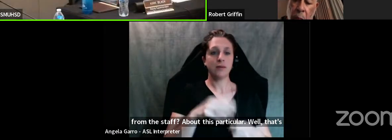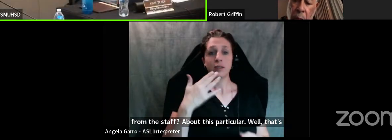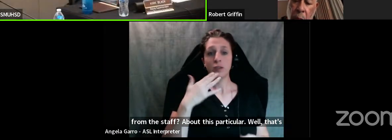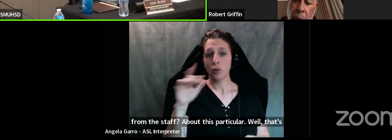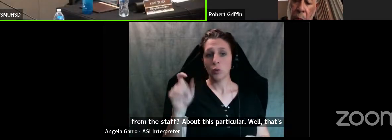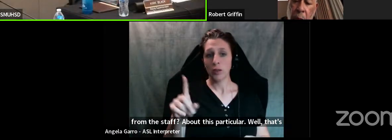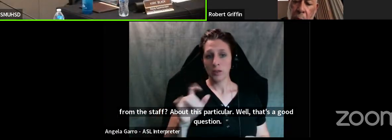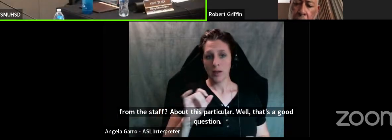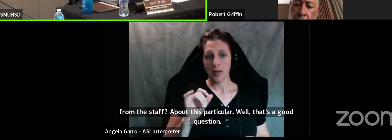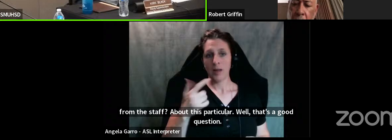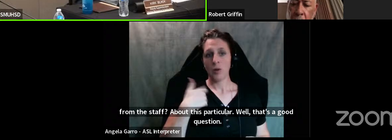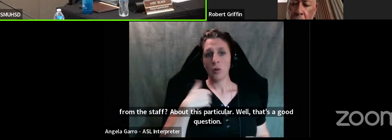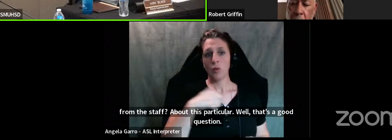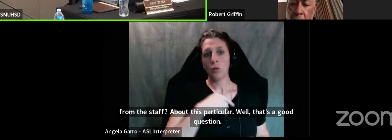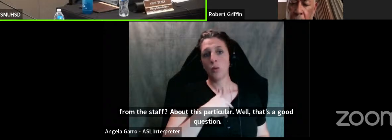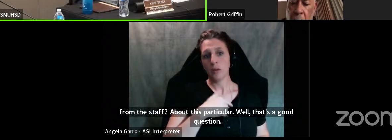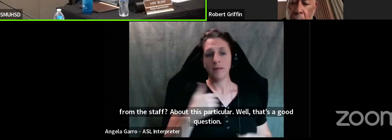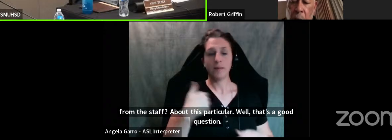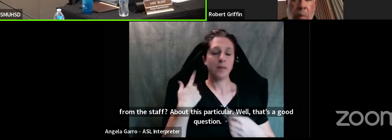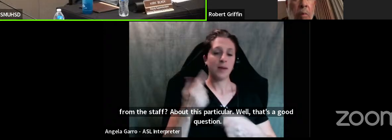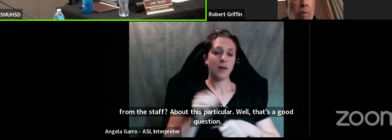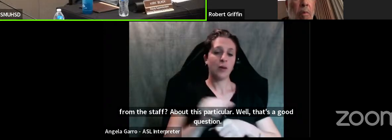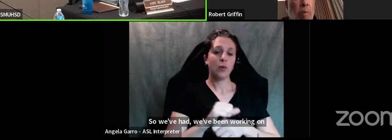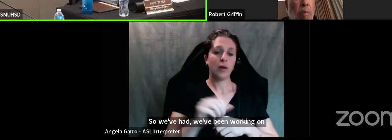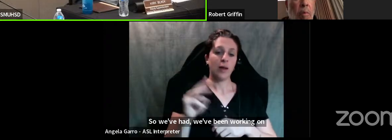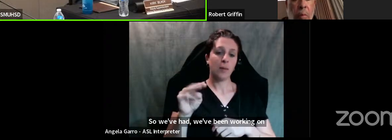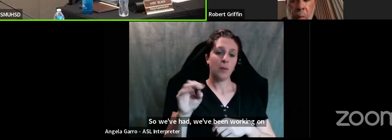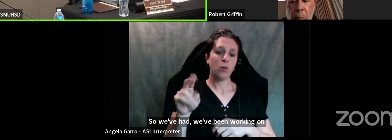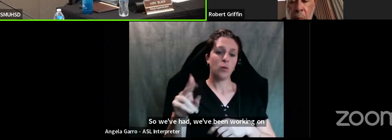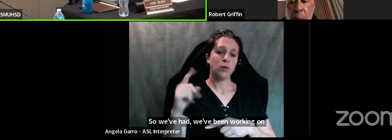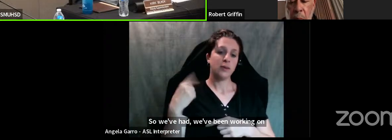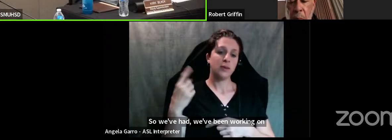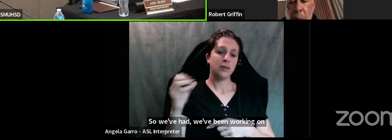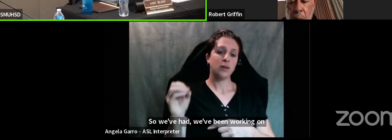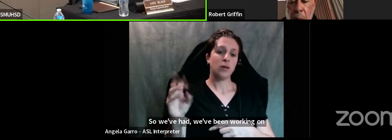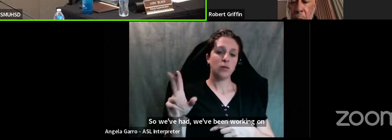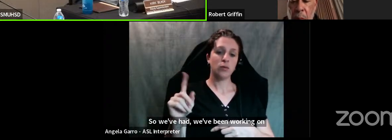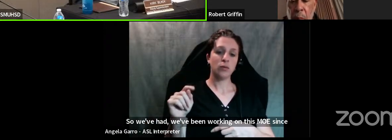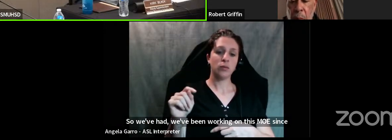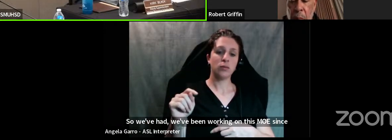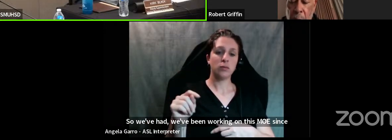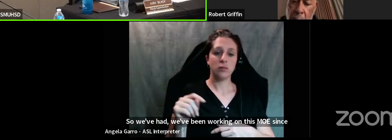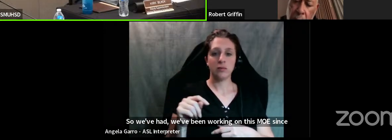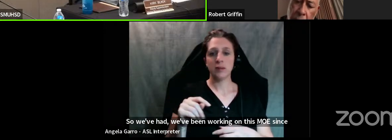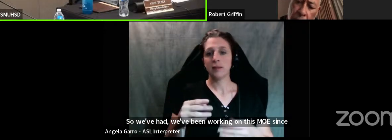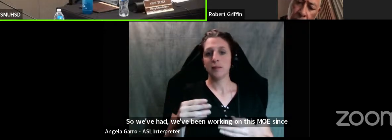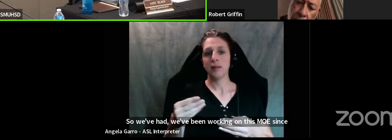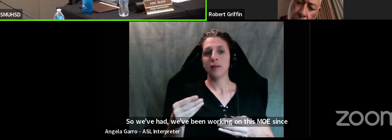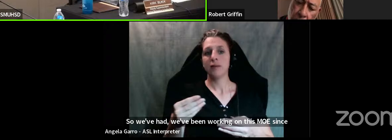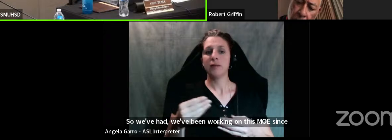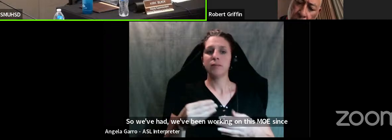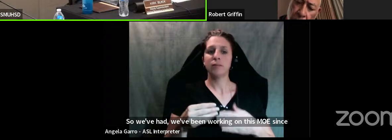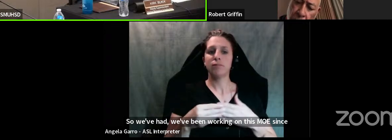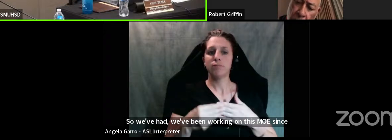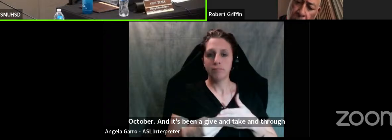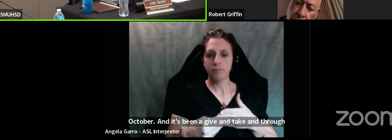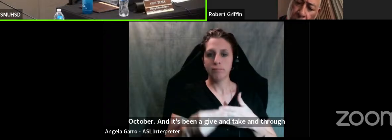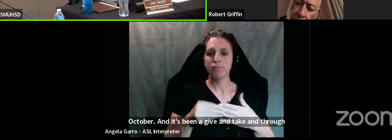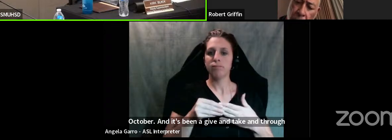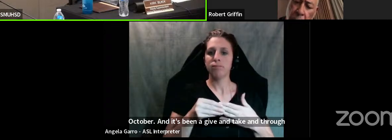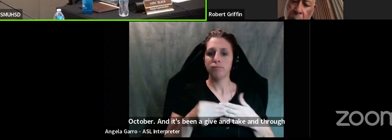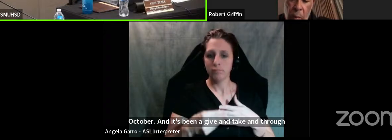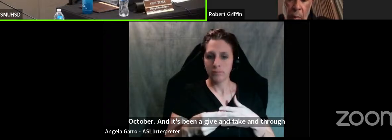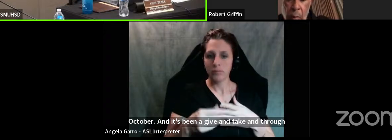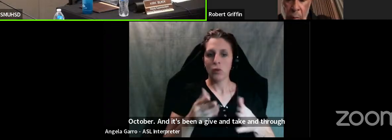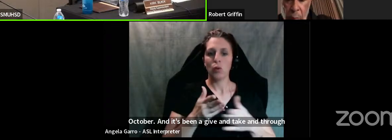we've been working on this MOU since October, and it's been a give and take. And through the